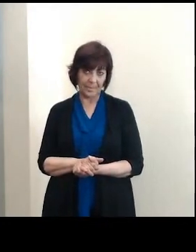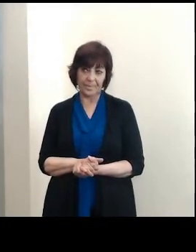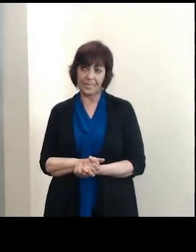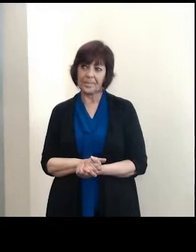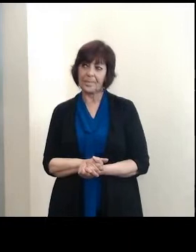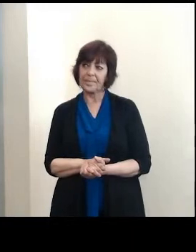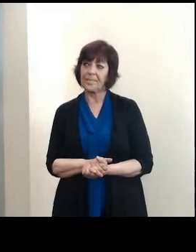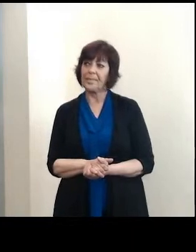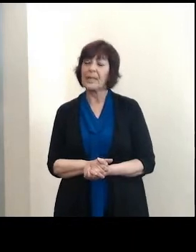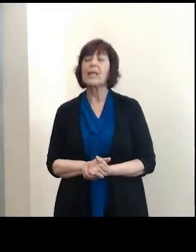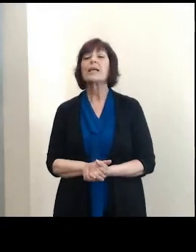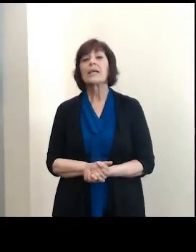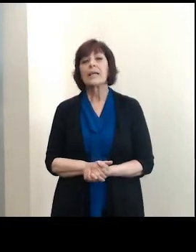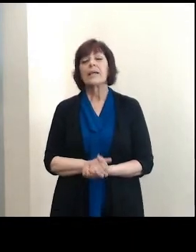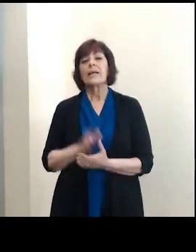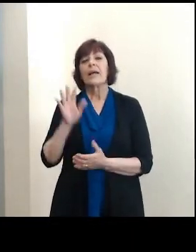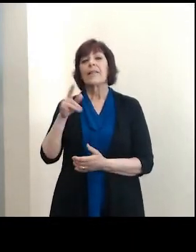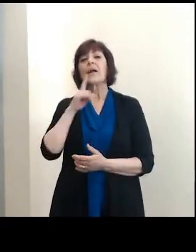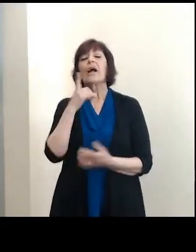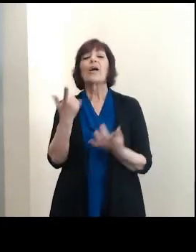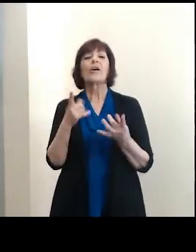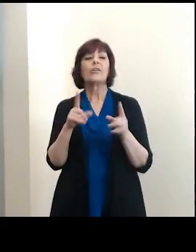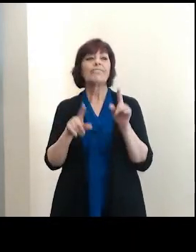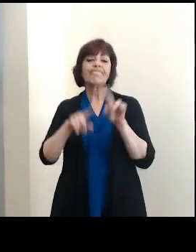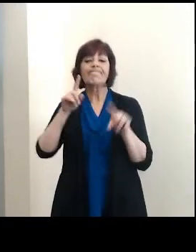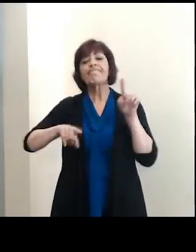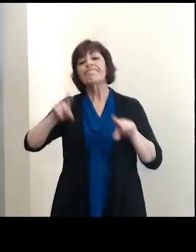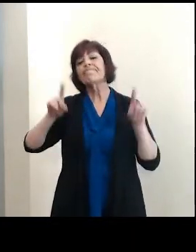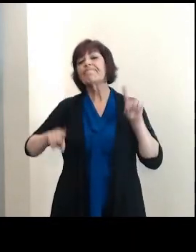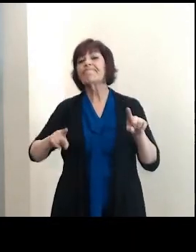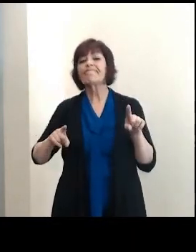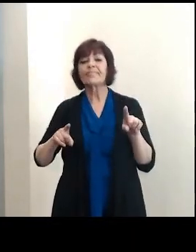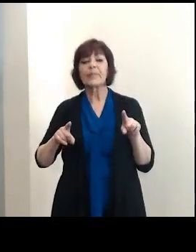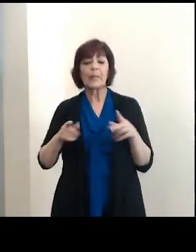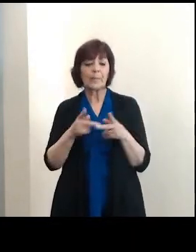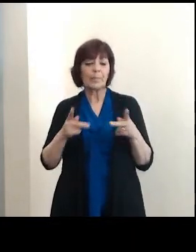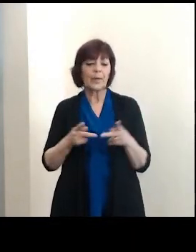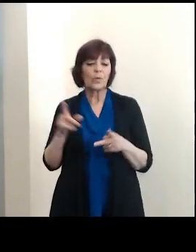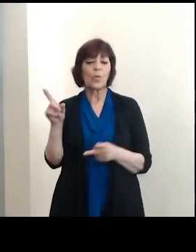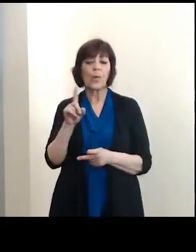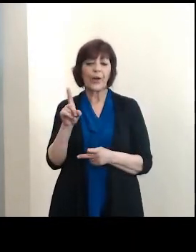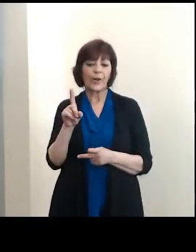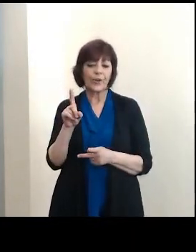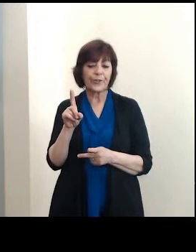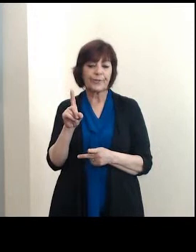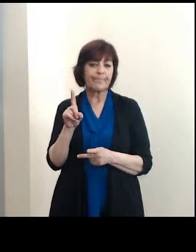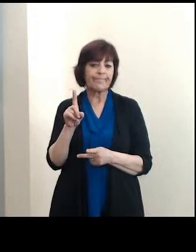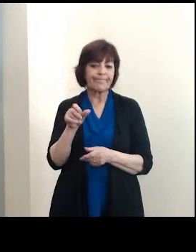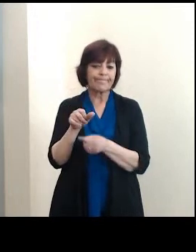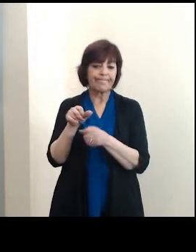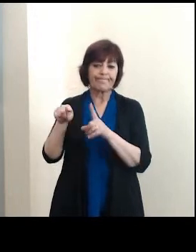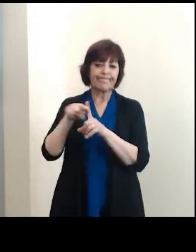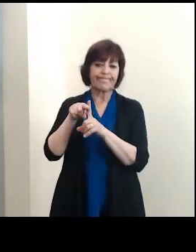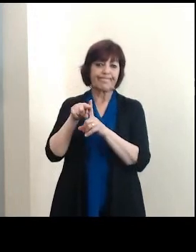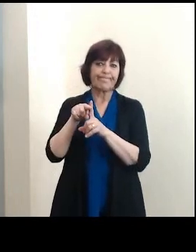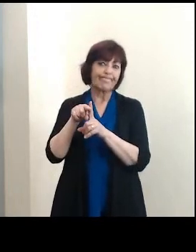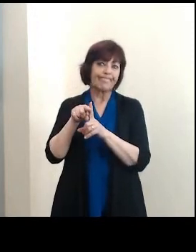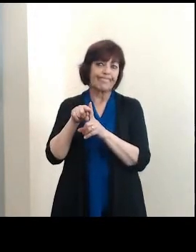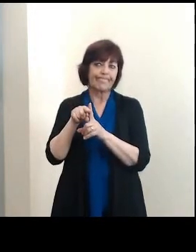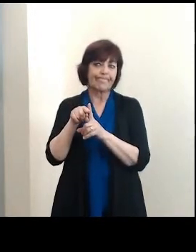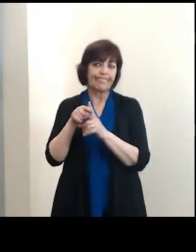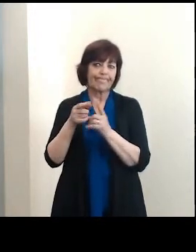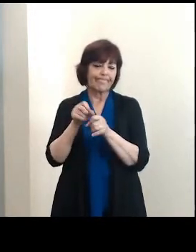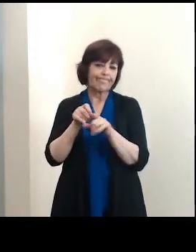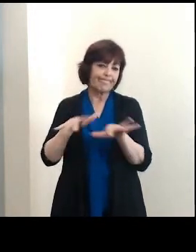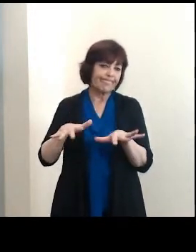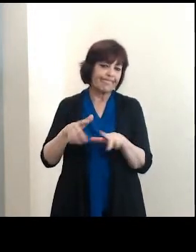Helene, there are various sources of infection of our students and staff who are